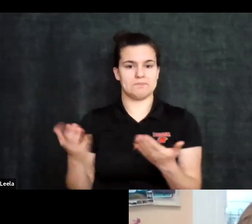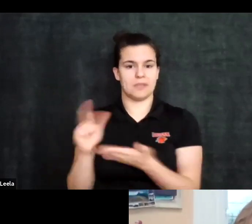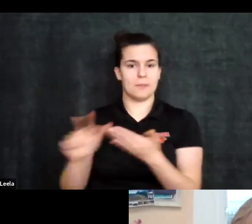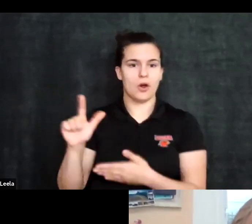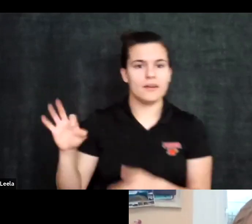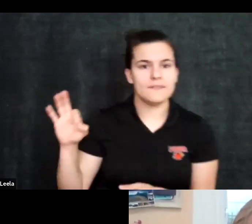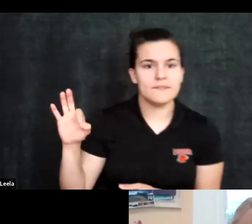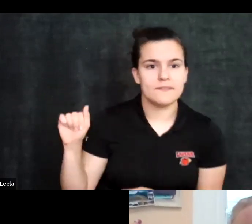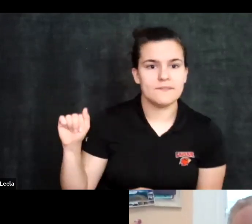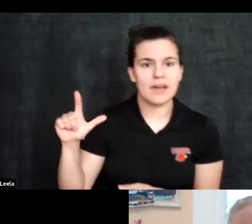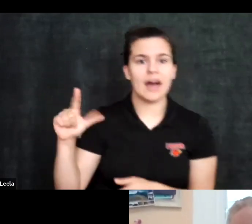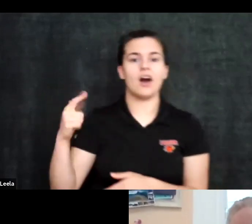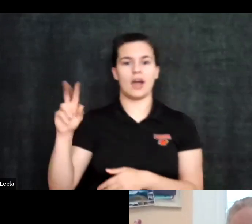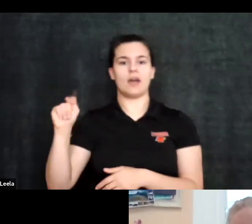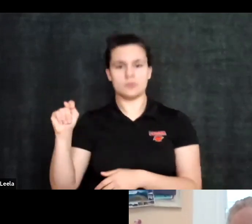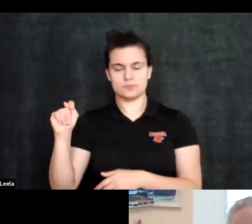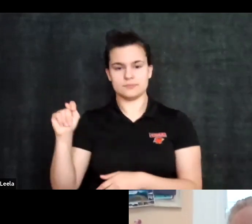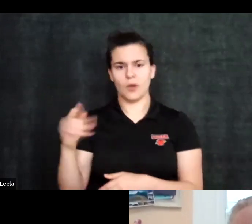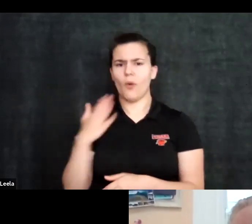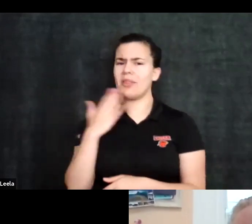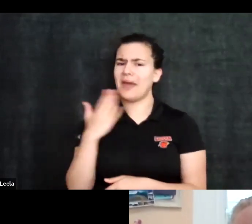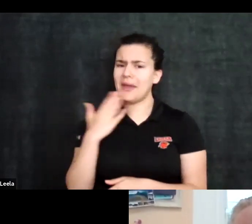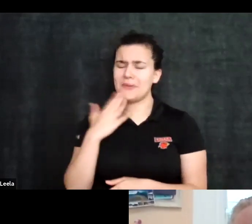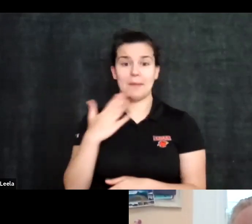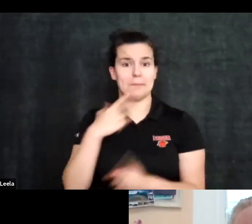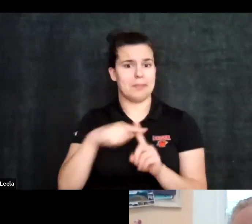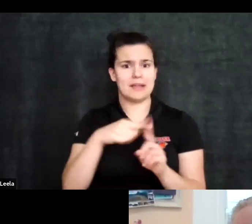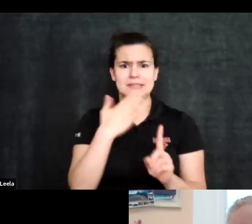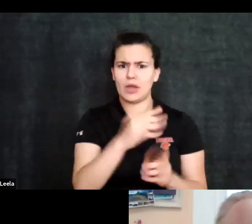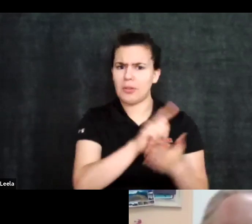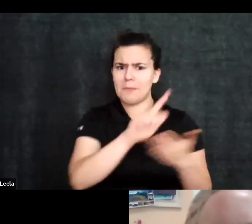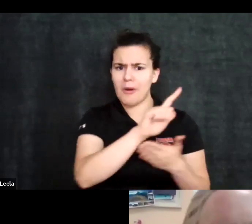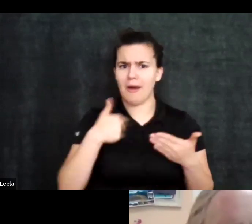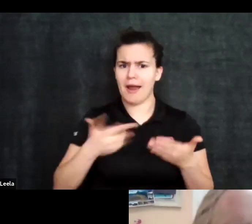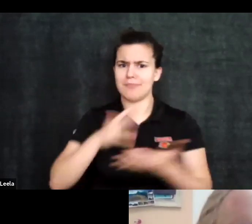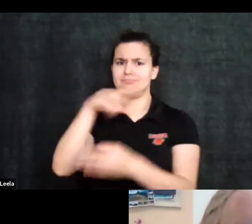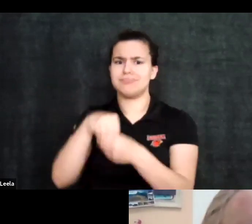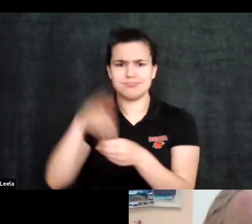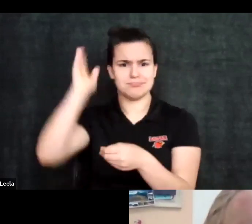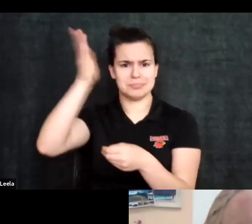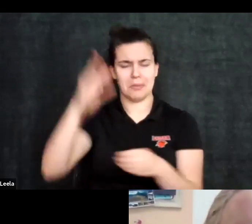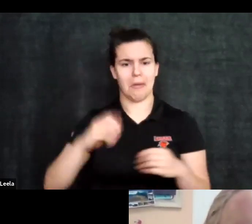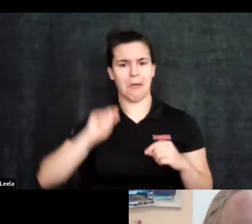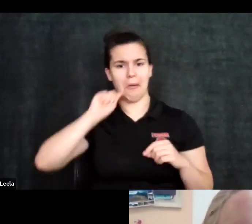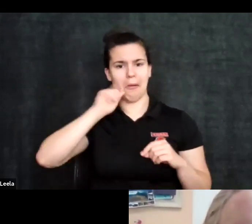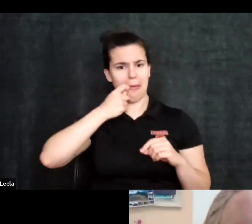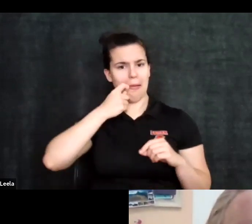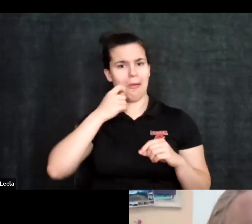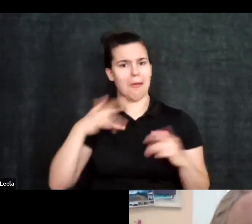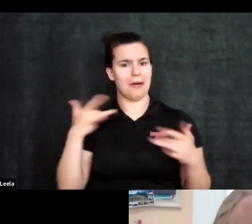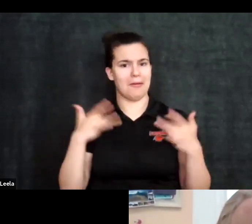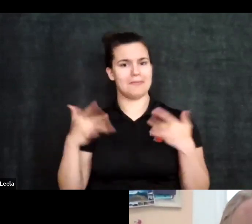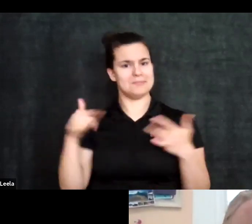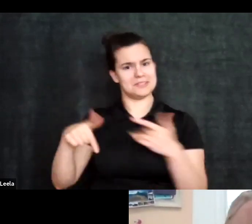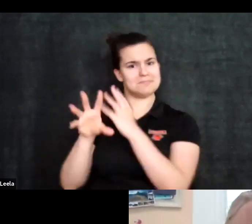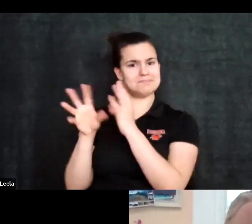you to you, and thank you to Lamar for letting me participate in this opportunity. This is really cool. This is a really cool